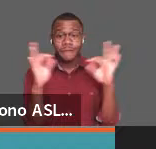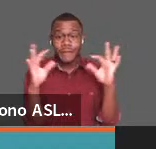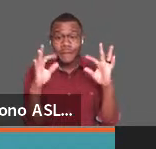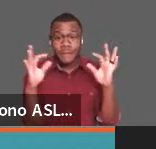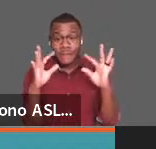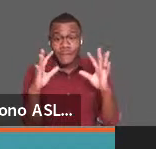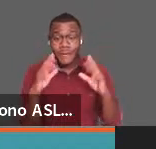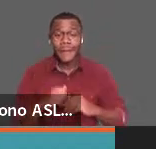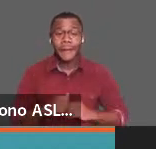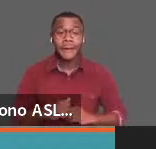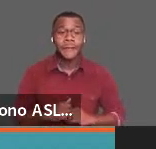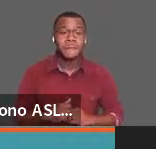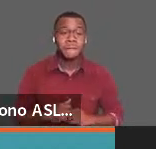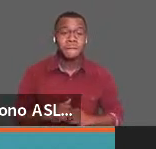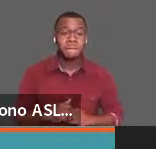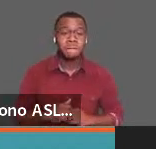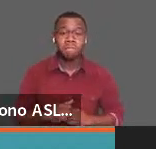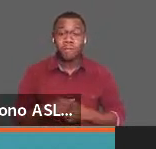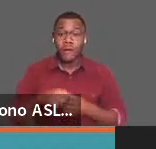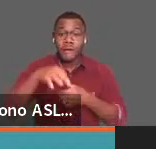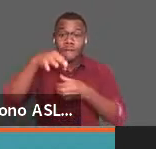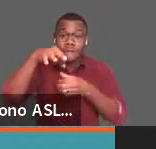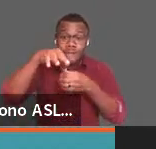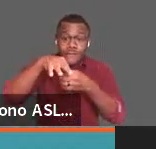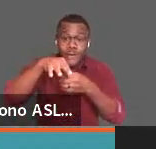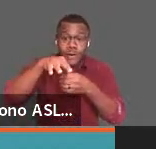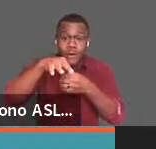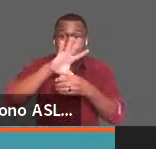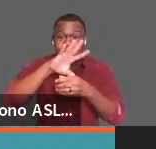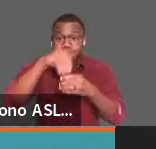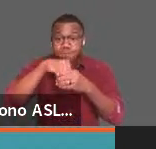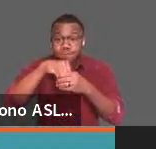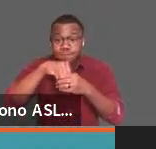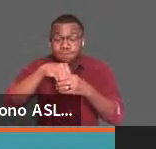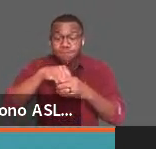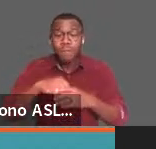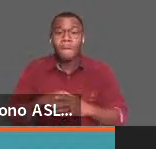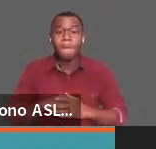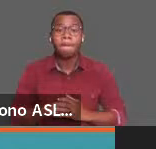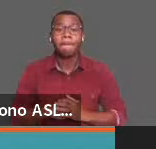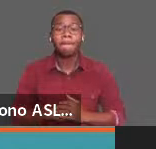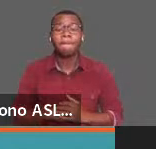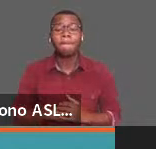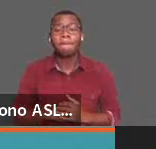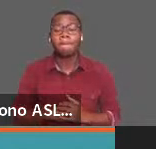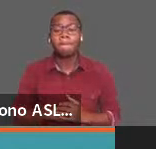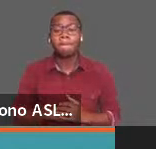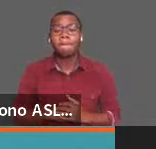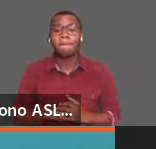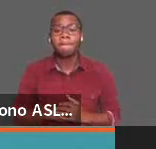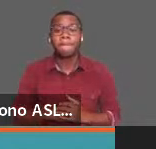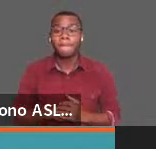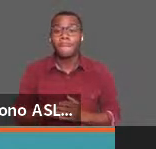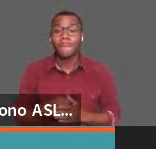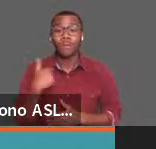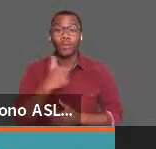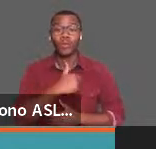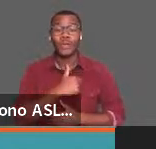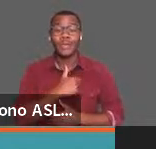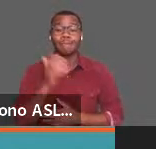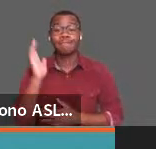participating in the poll. Thank you so much for taking the time to listen to us today and then voice your